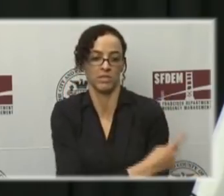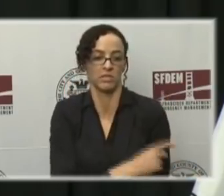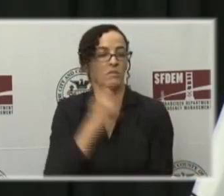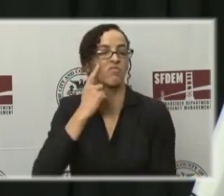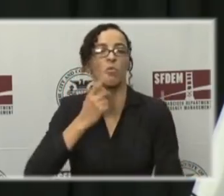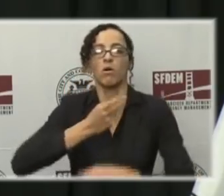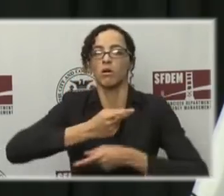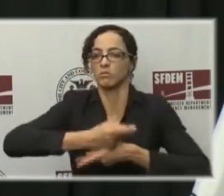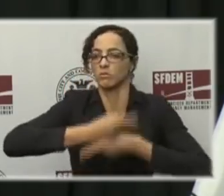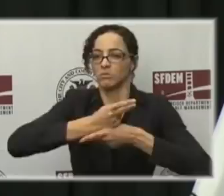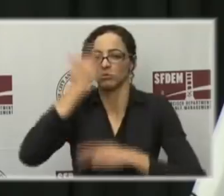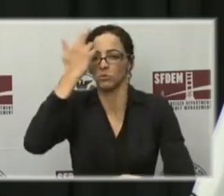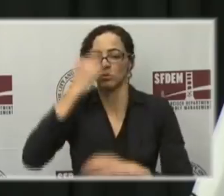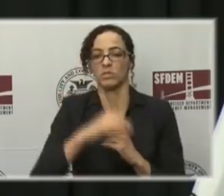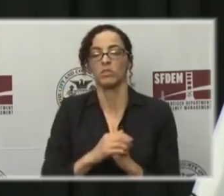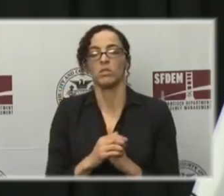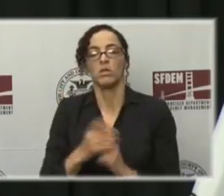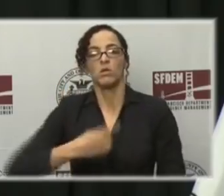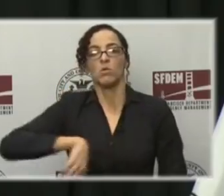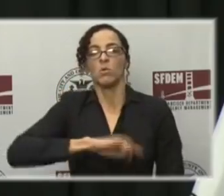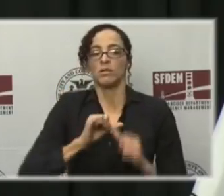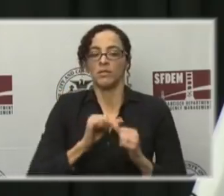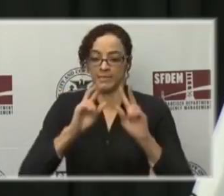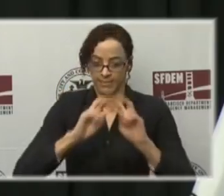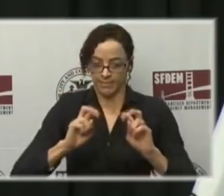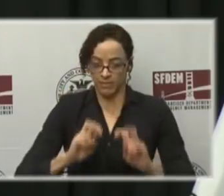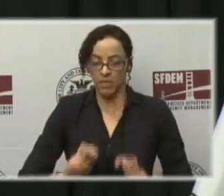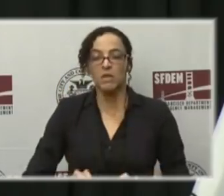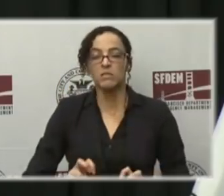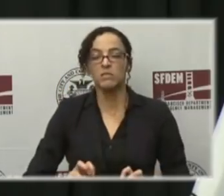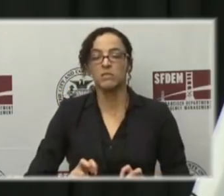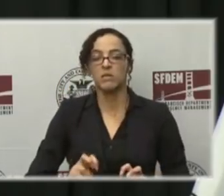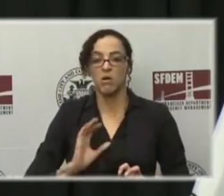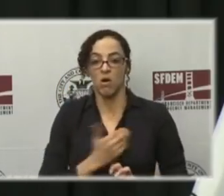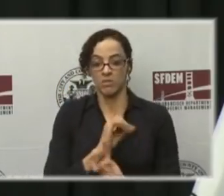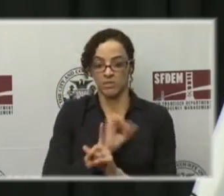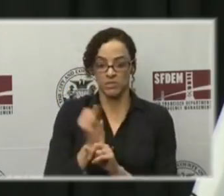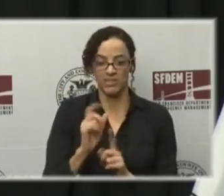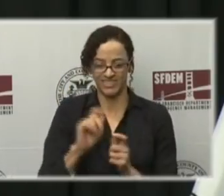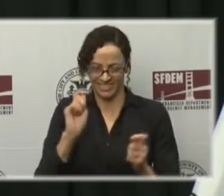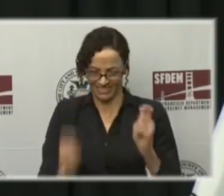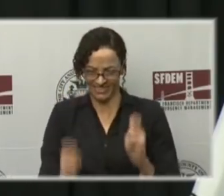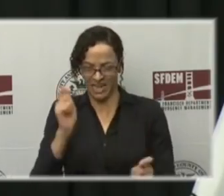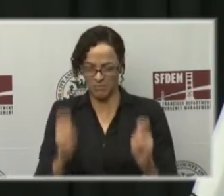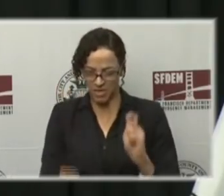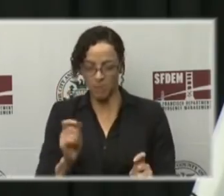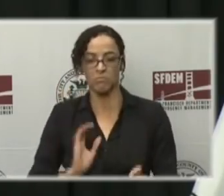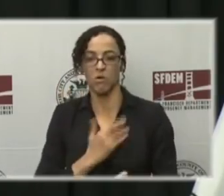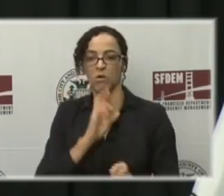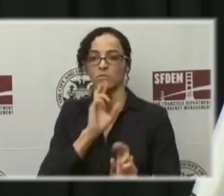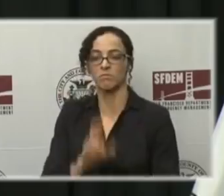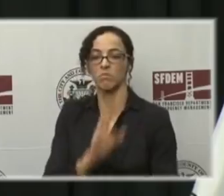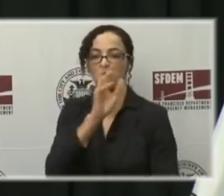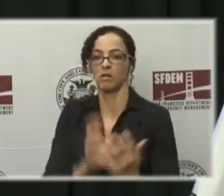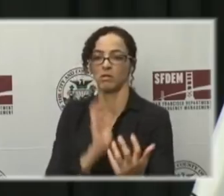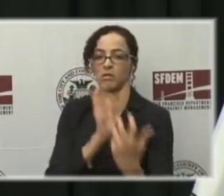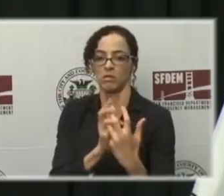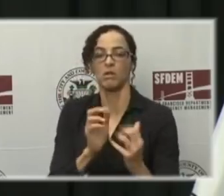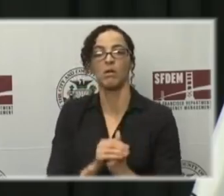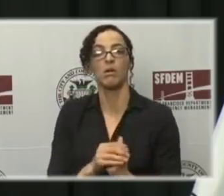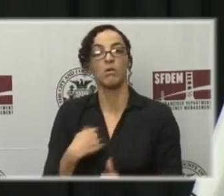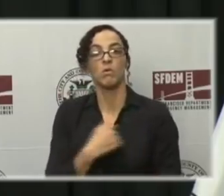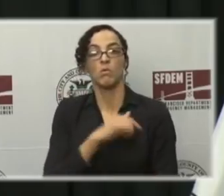assess the situation and adapt our response accordingly, working with our state and federal partners.